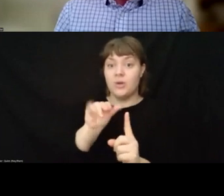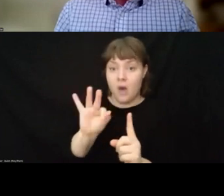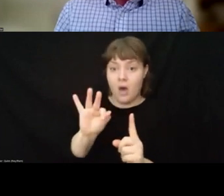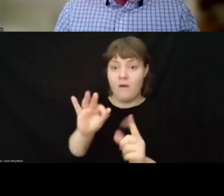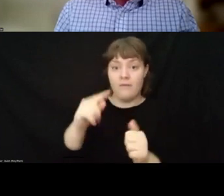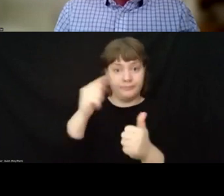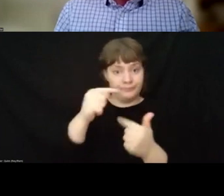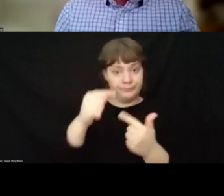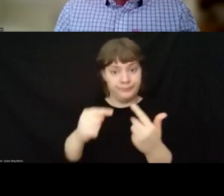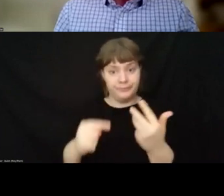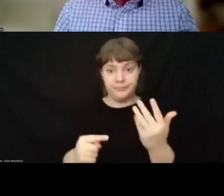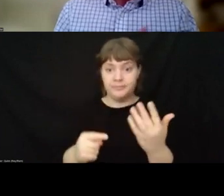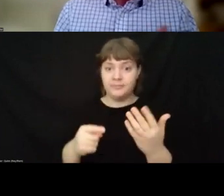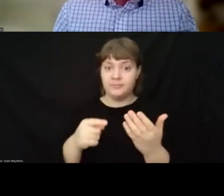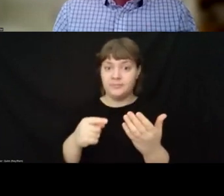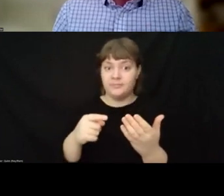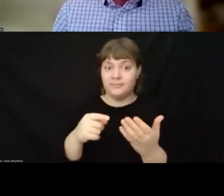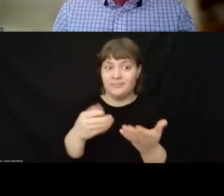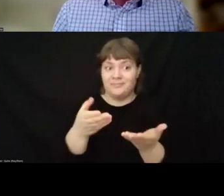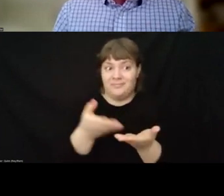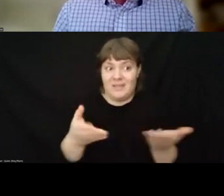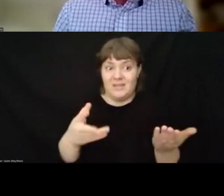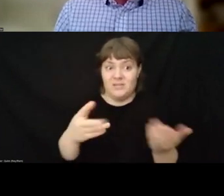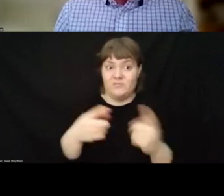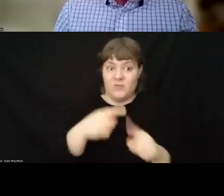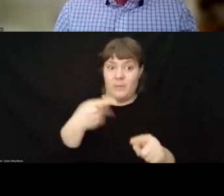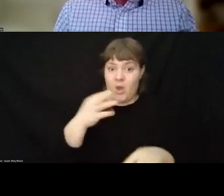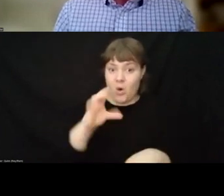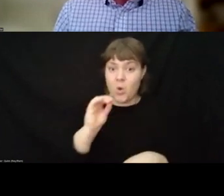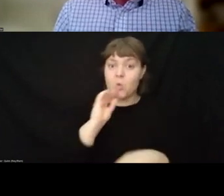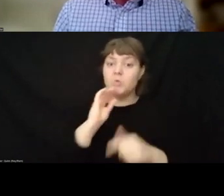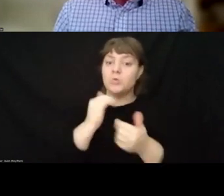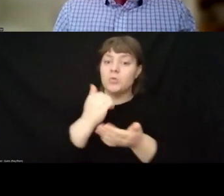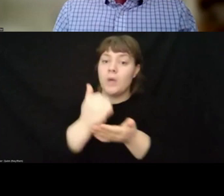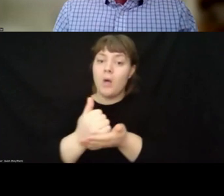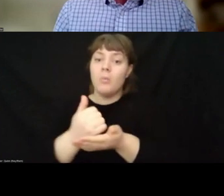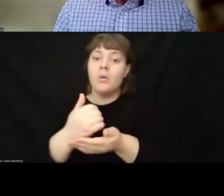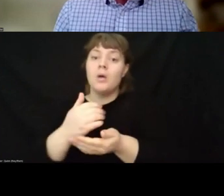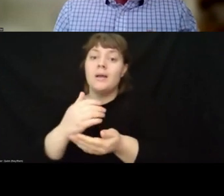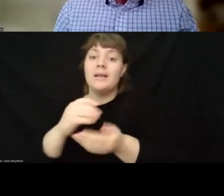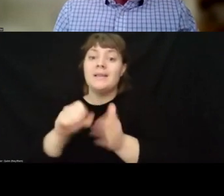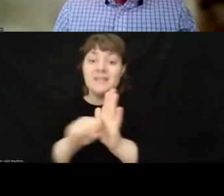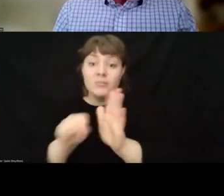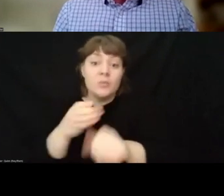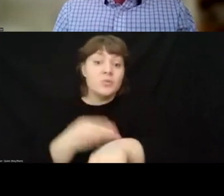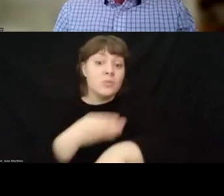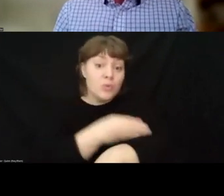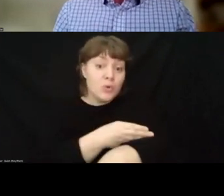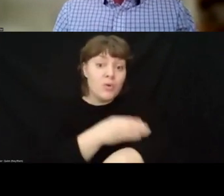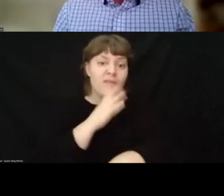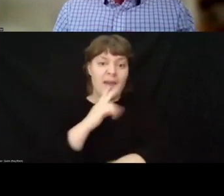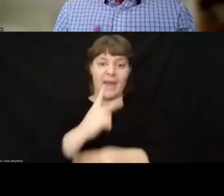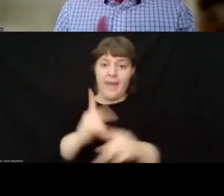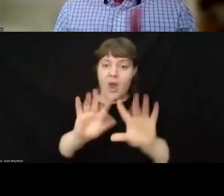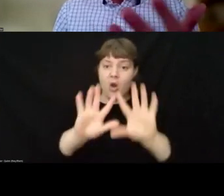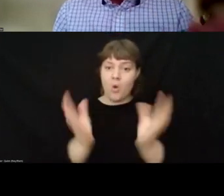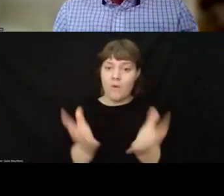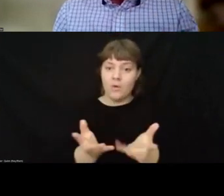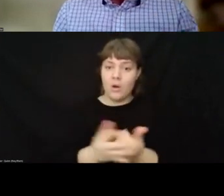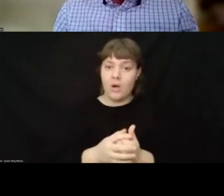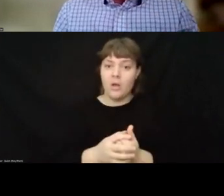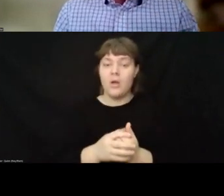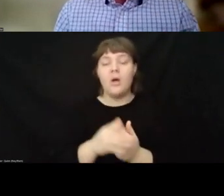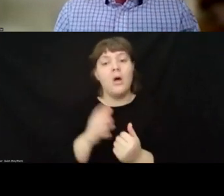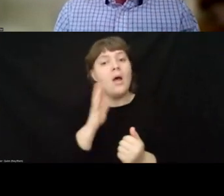try to help improve the symptoms and the care overall. I do think, and I will just say that